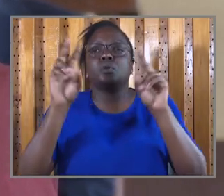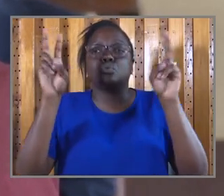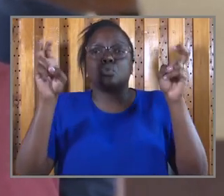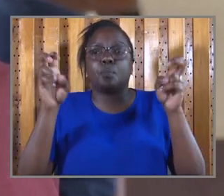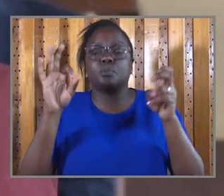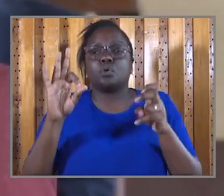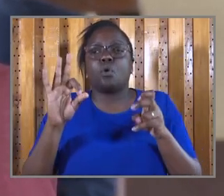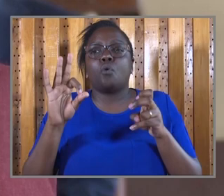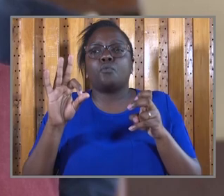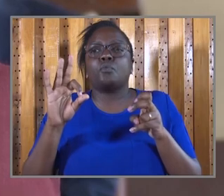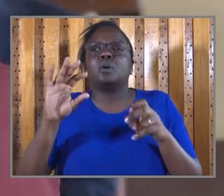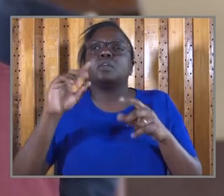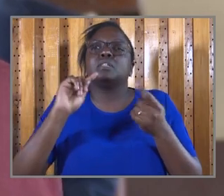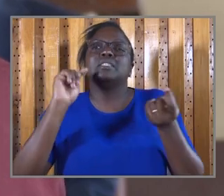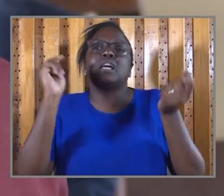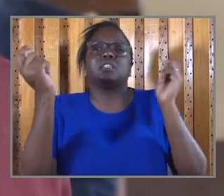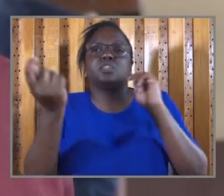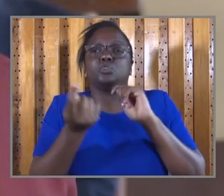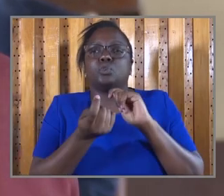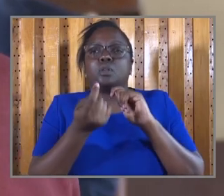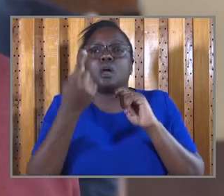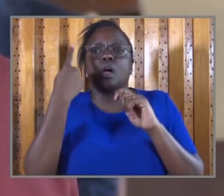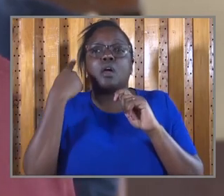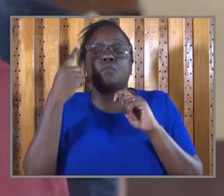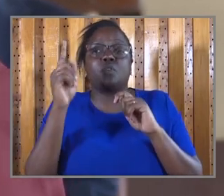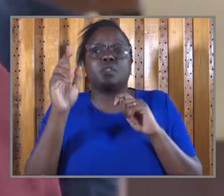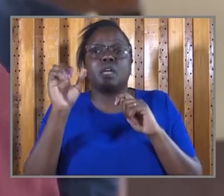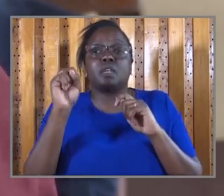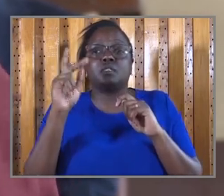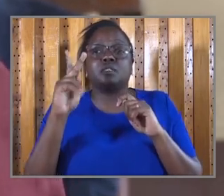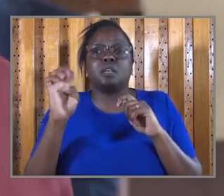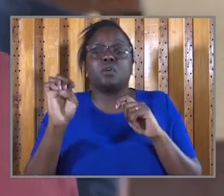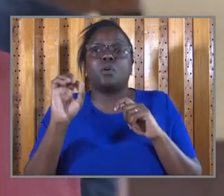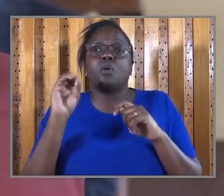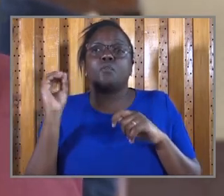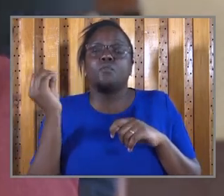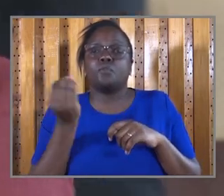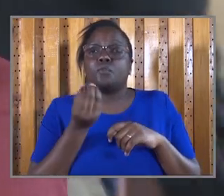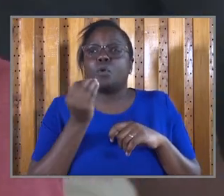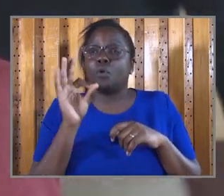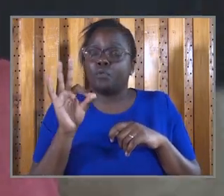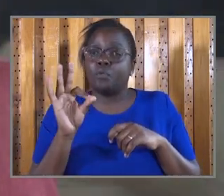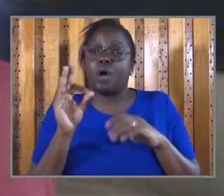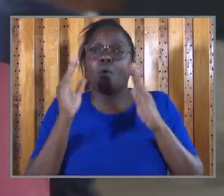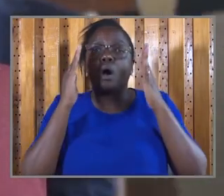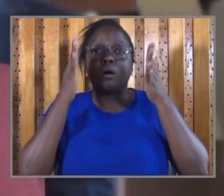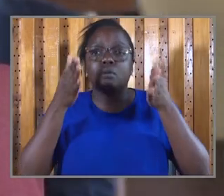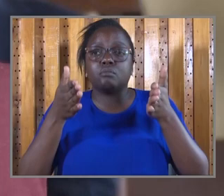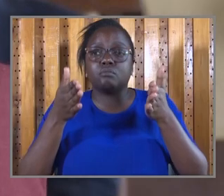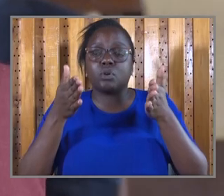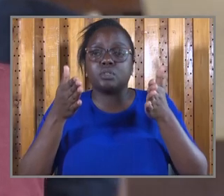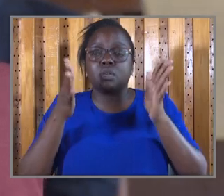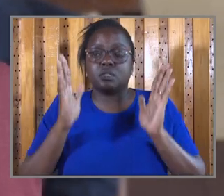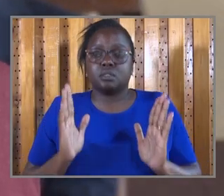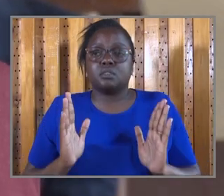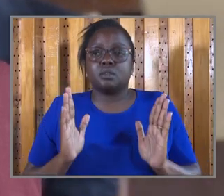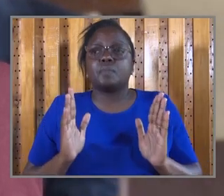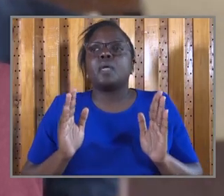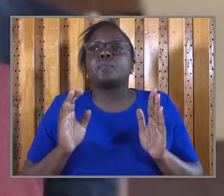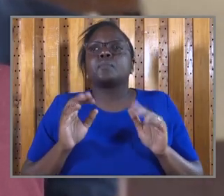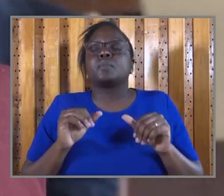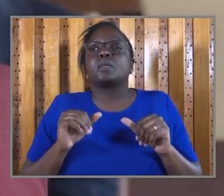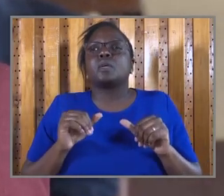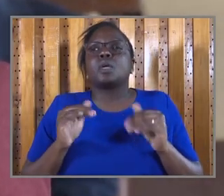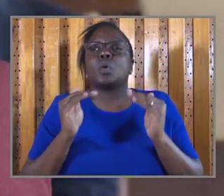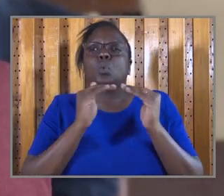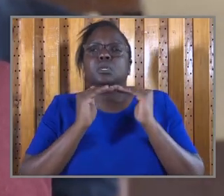just transition. And for the sake of our audience, just transition simply means equitable